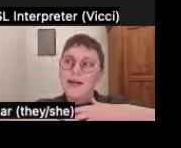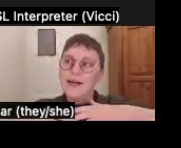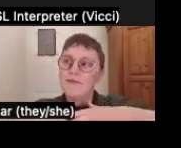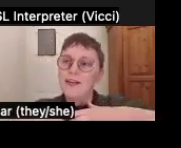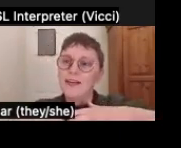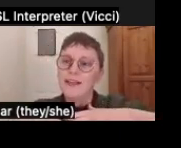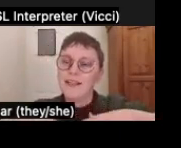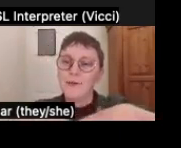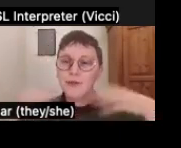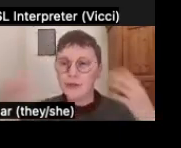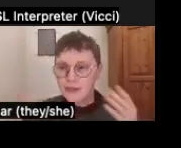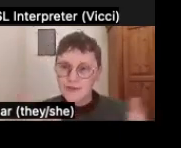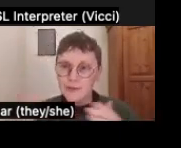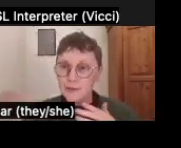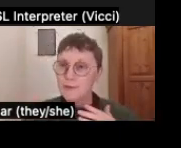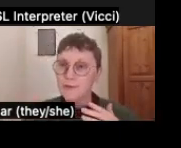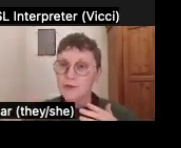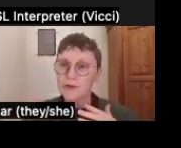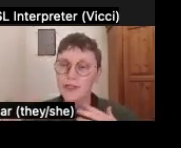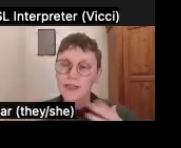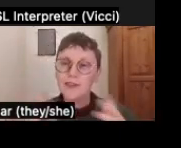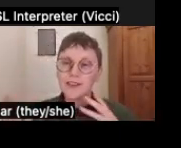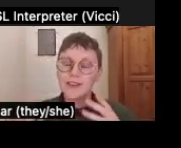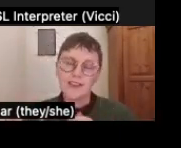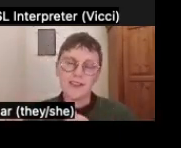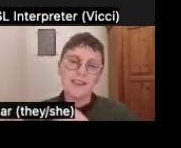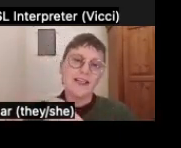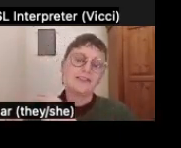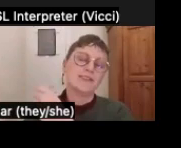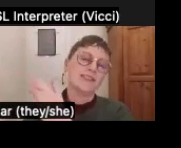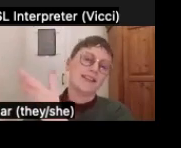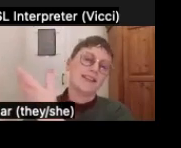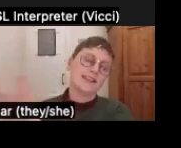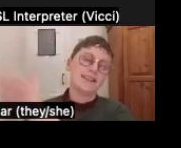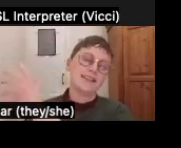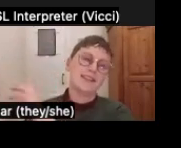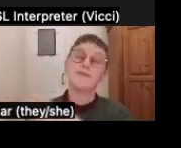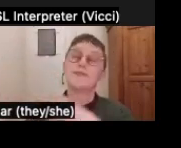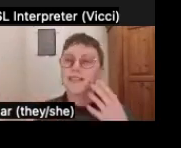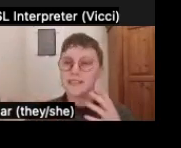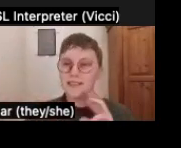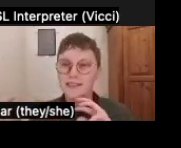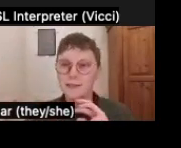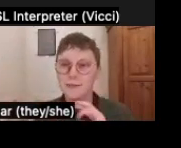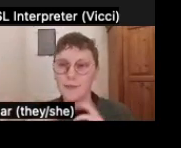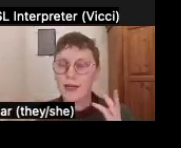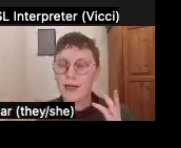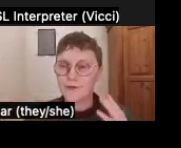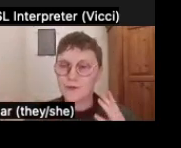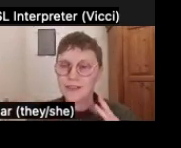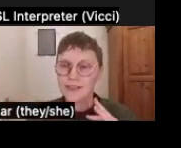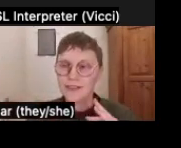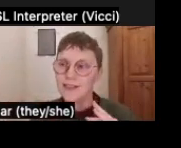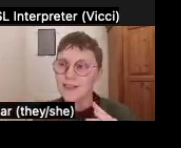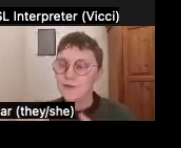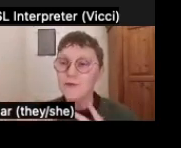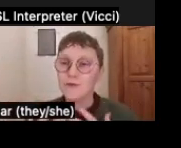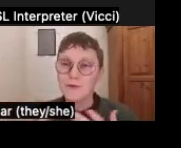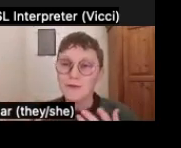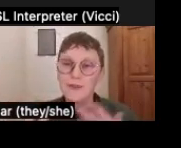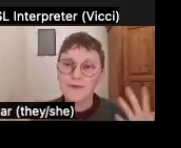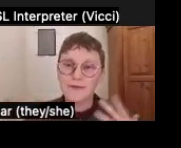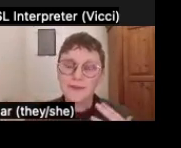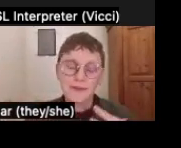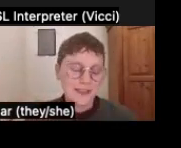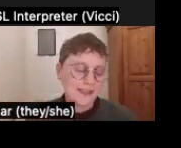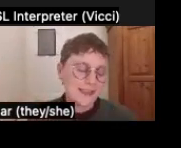we will have a opportunity for people to kind of discuss and share, and I think that's the really exciting part of this format